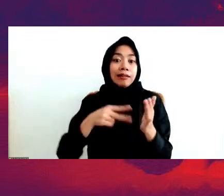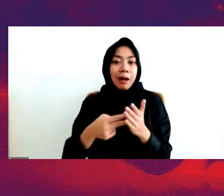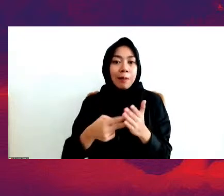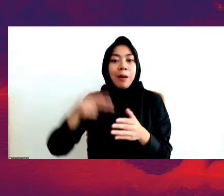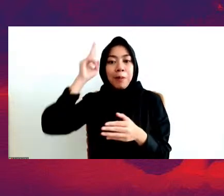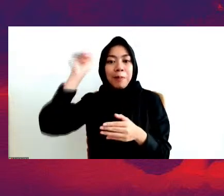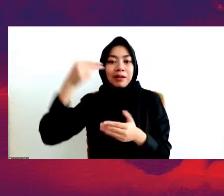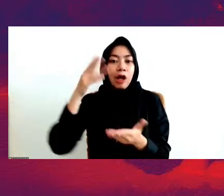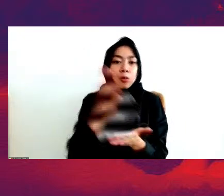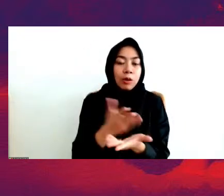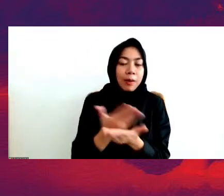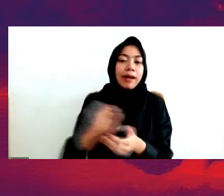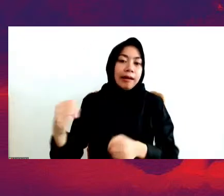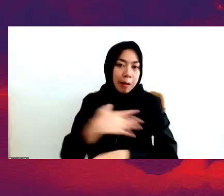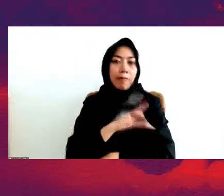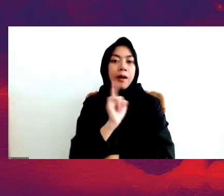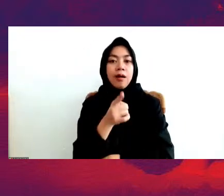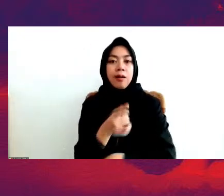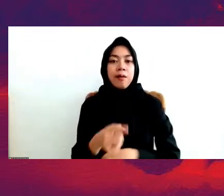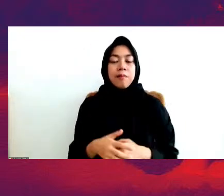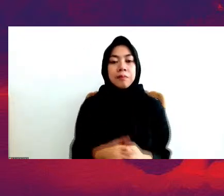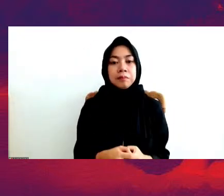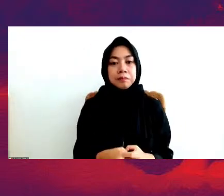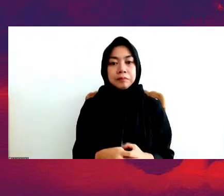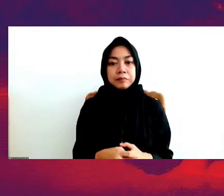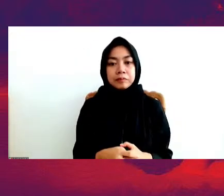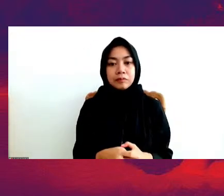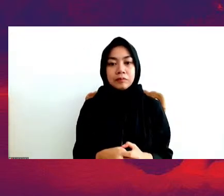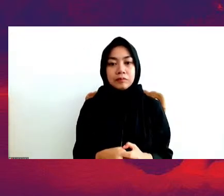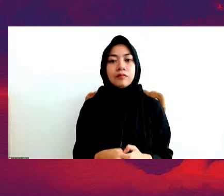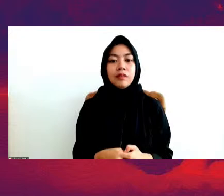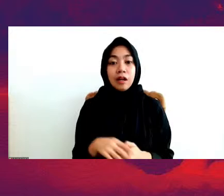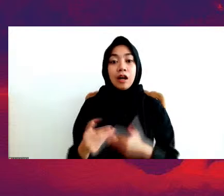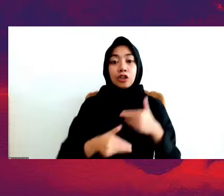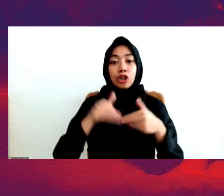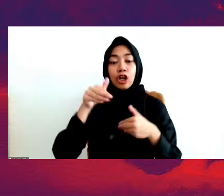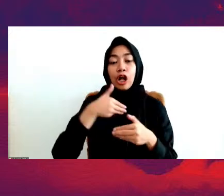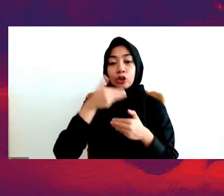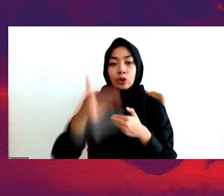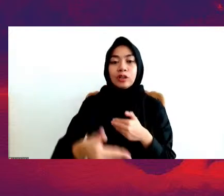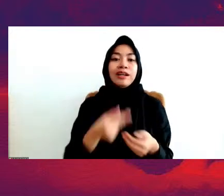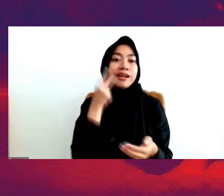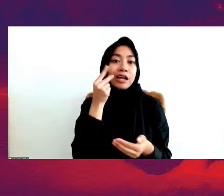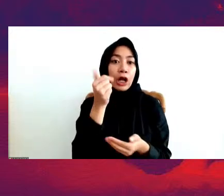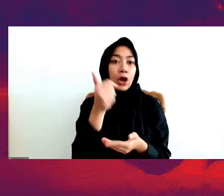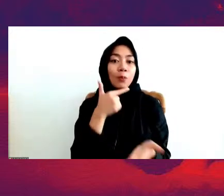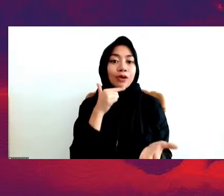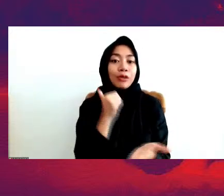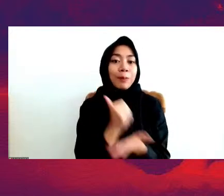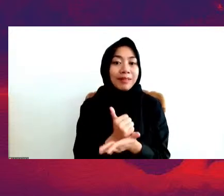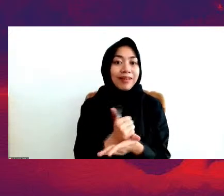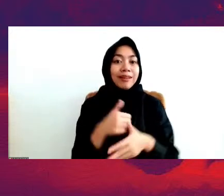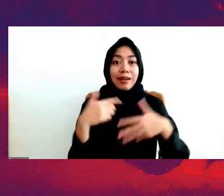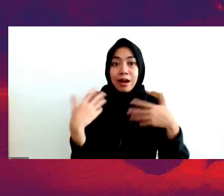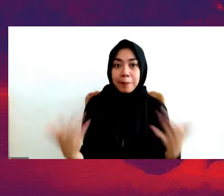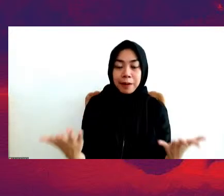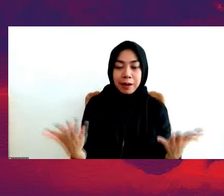Next one, please. So what are the key recommendations that we propose from this study? Next